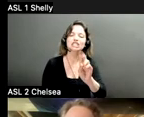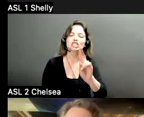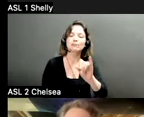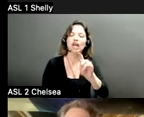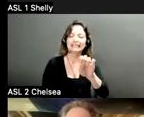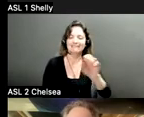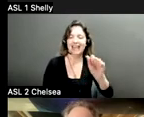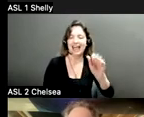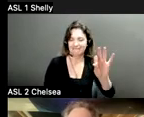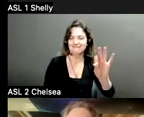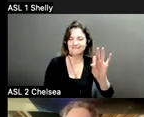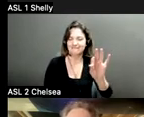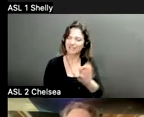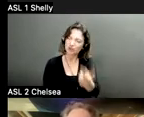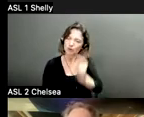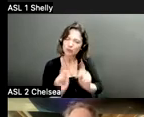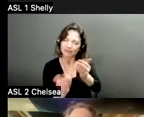slide.